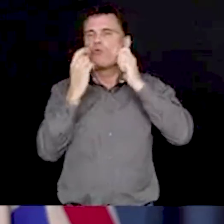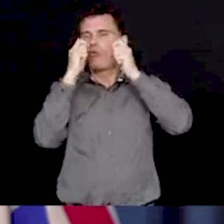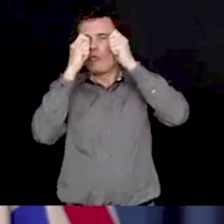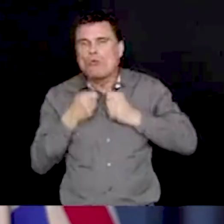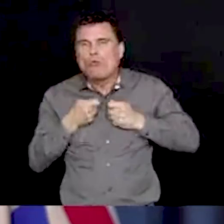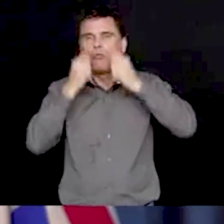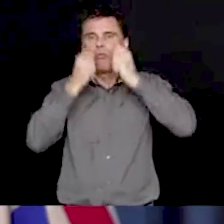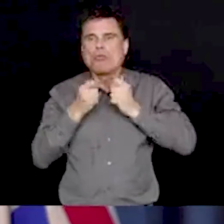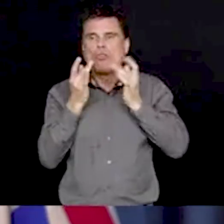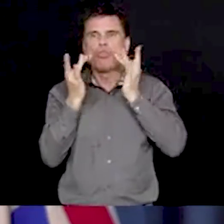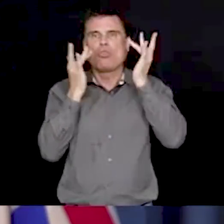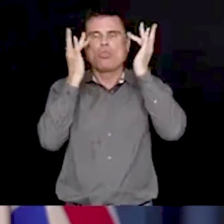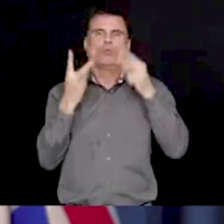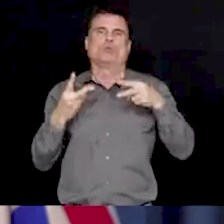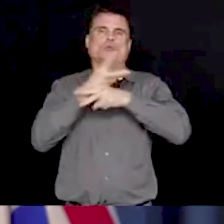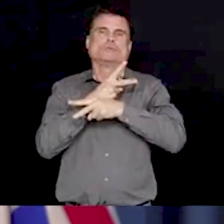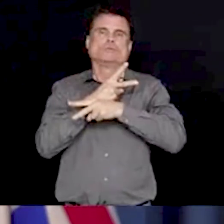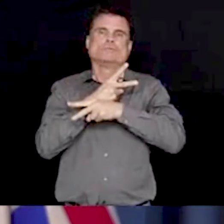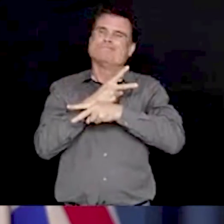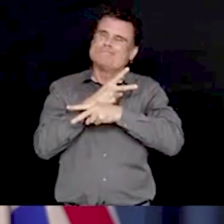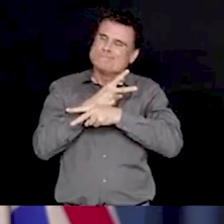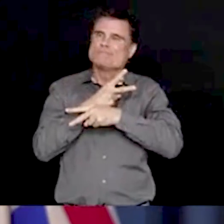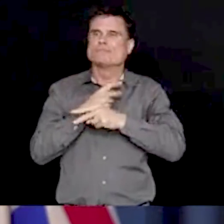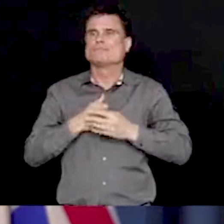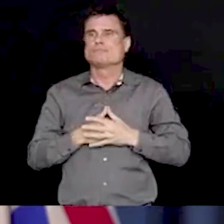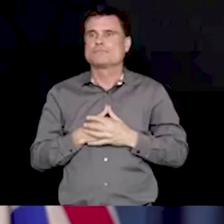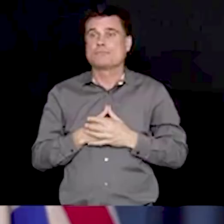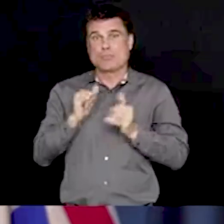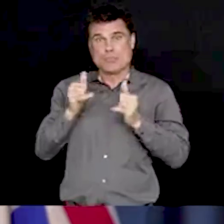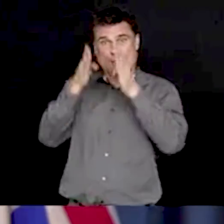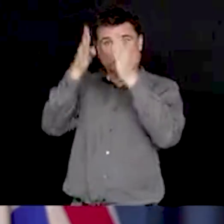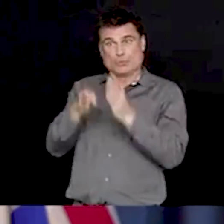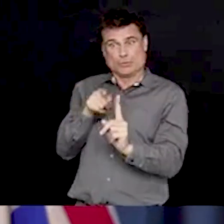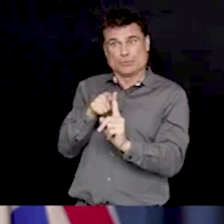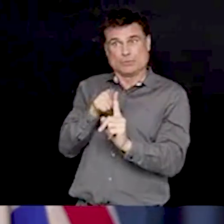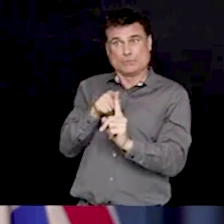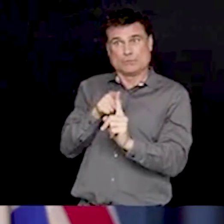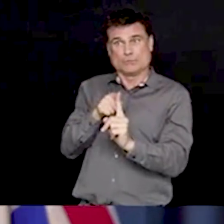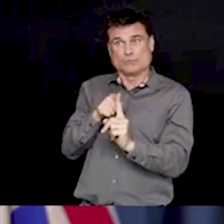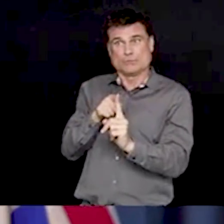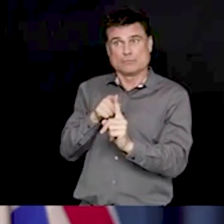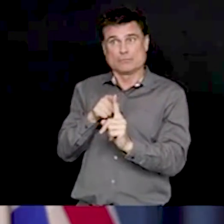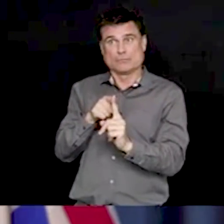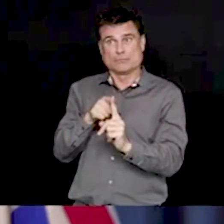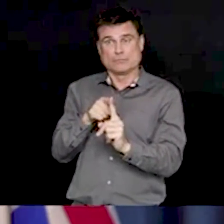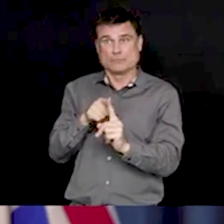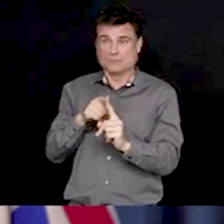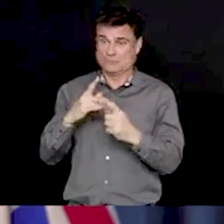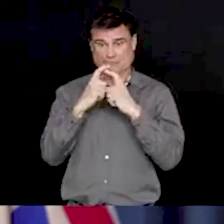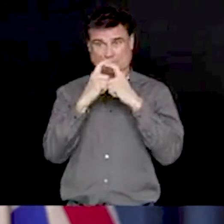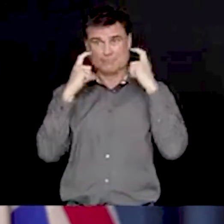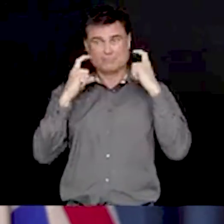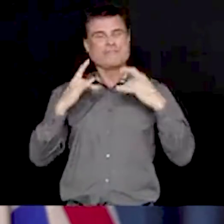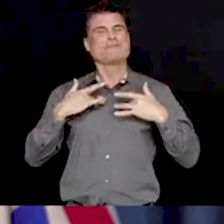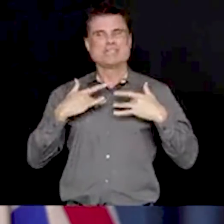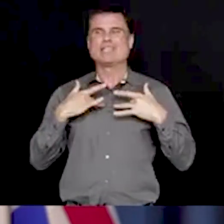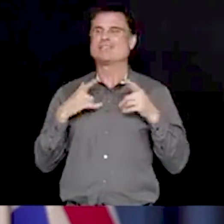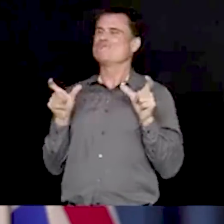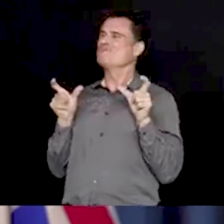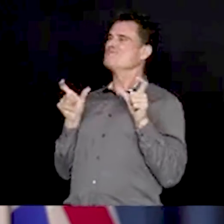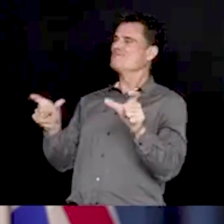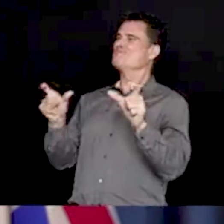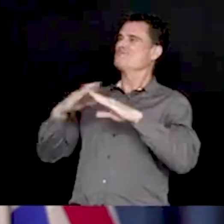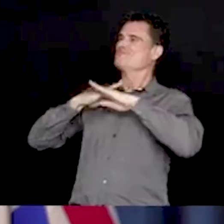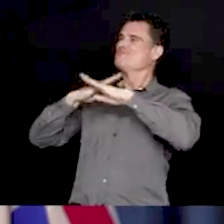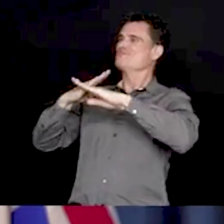any protection, and I think that's the really critical part. So if you are going to wear them, it can help reduce the